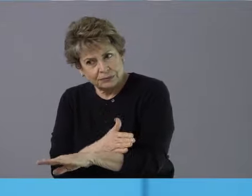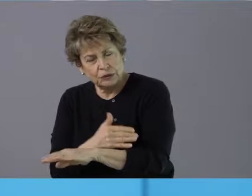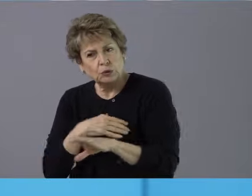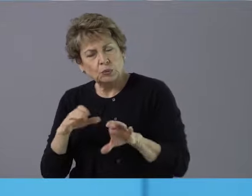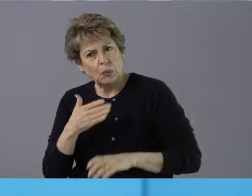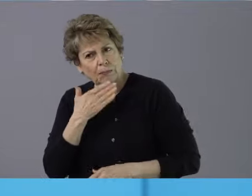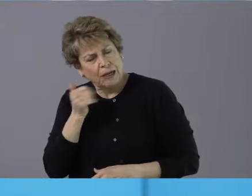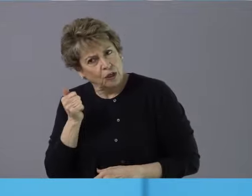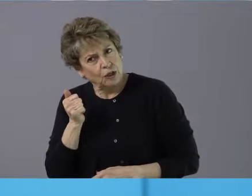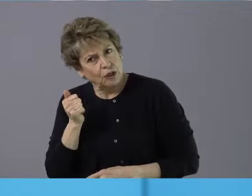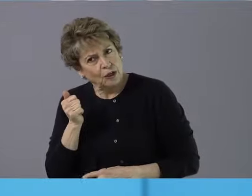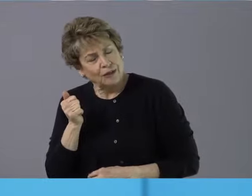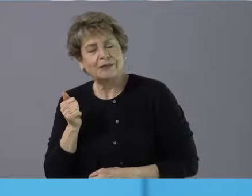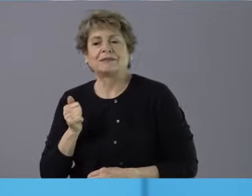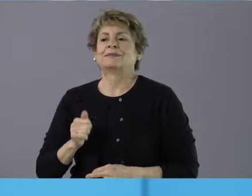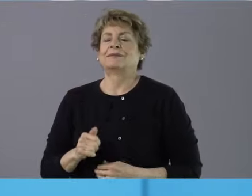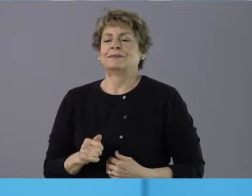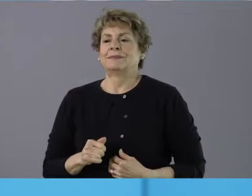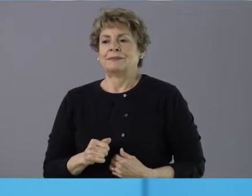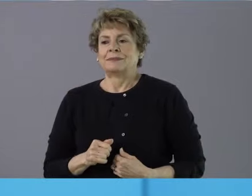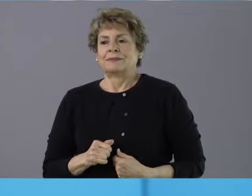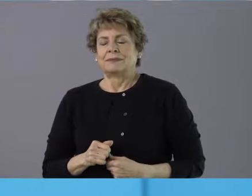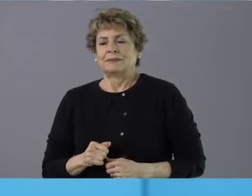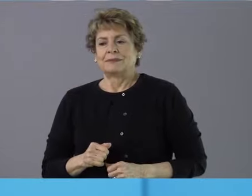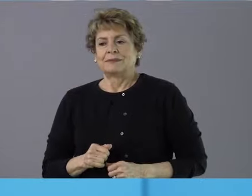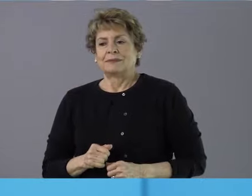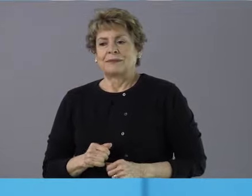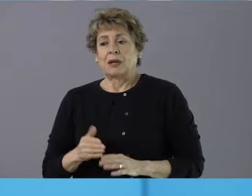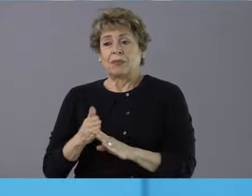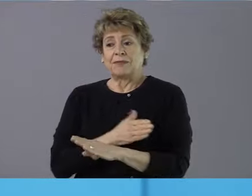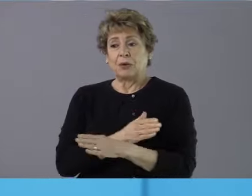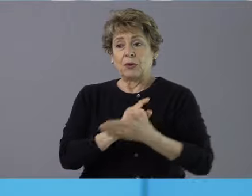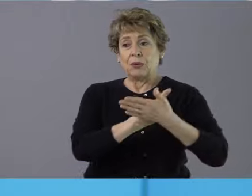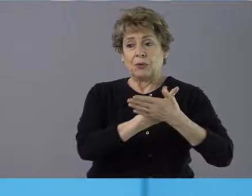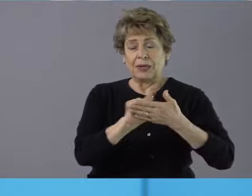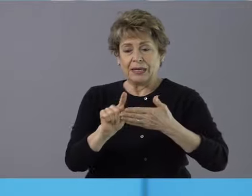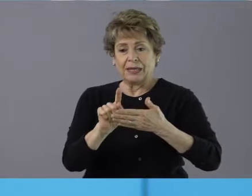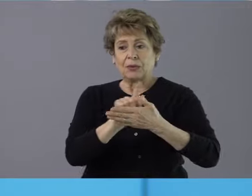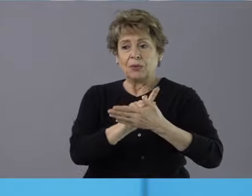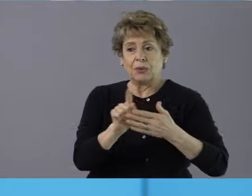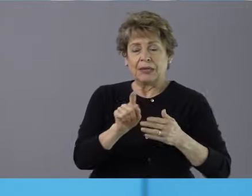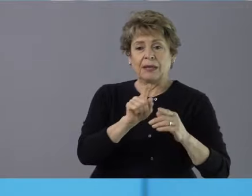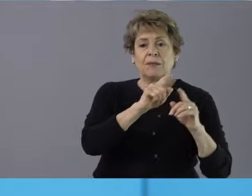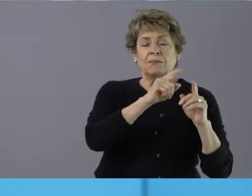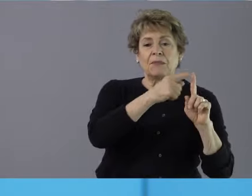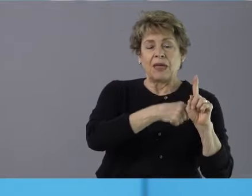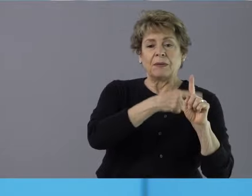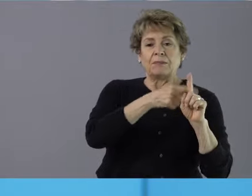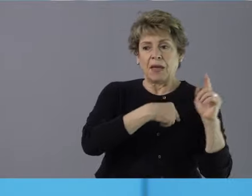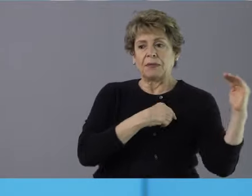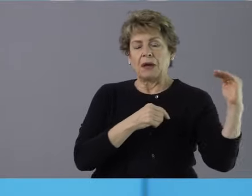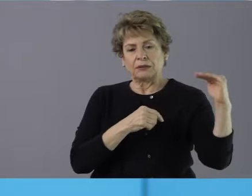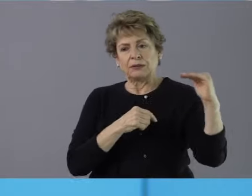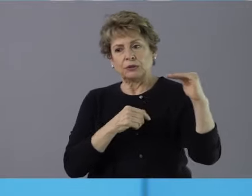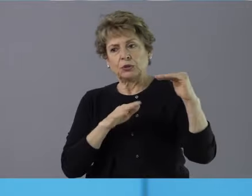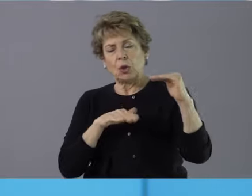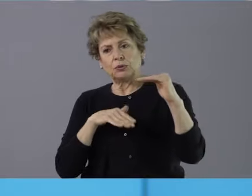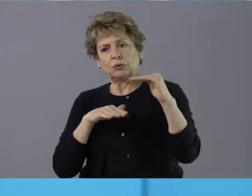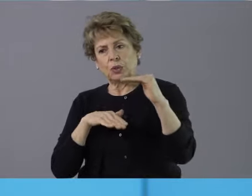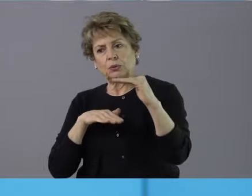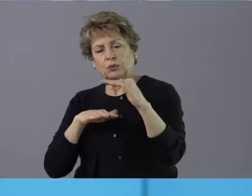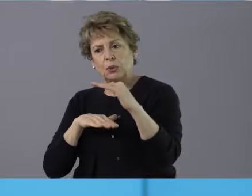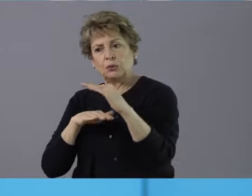weeks and months with a very slow increase in cases, and now we're going in the right direction again.